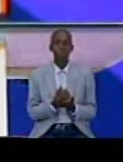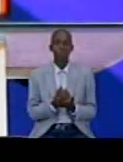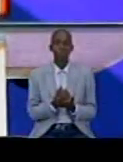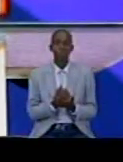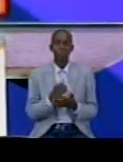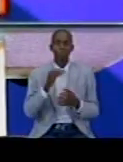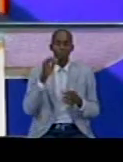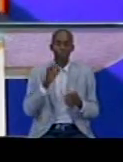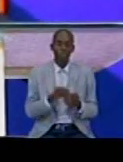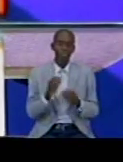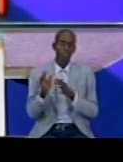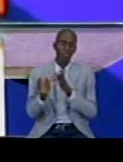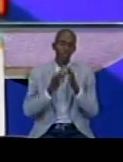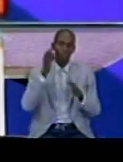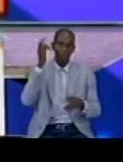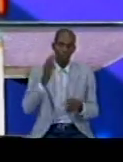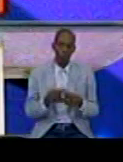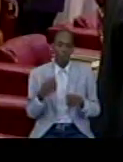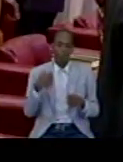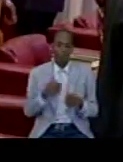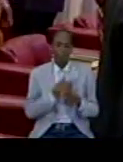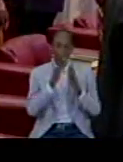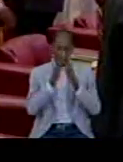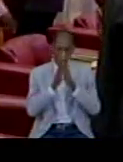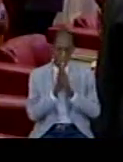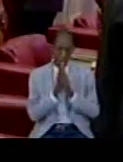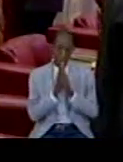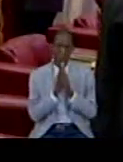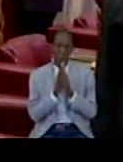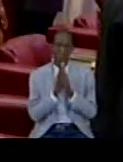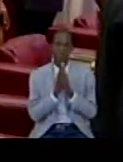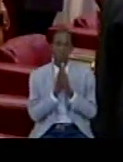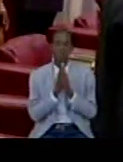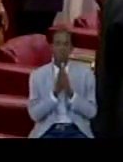In Jesus' name we pray.